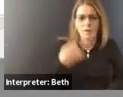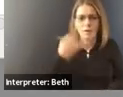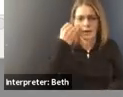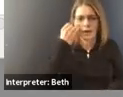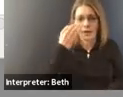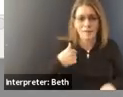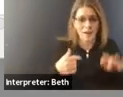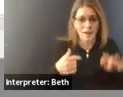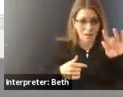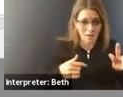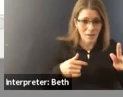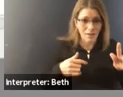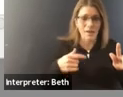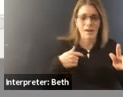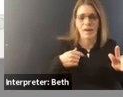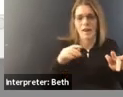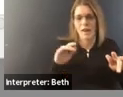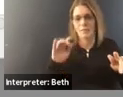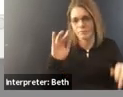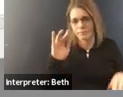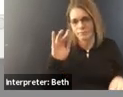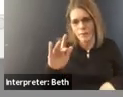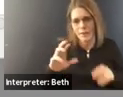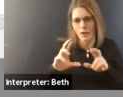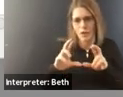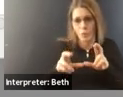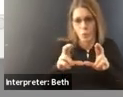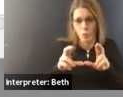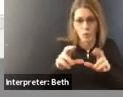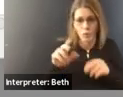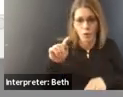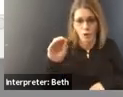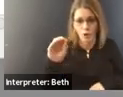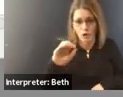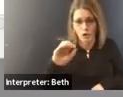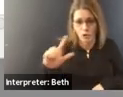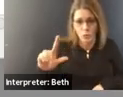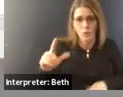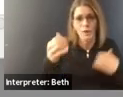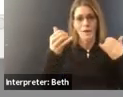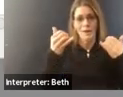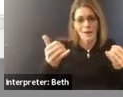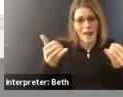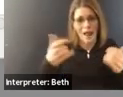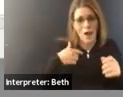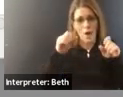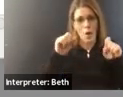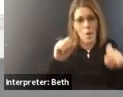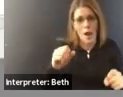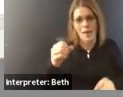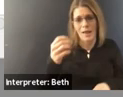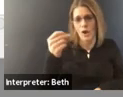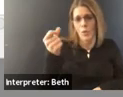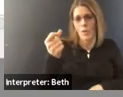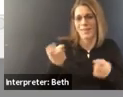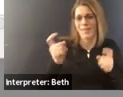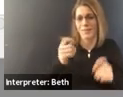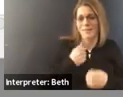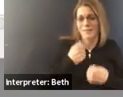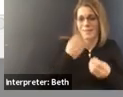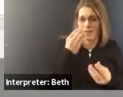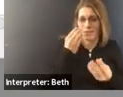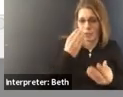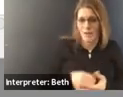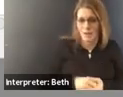and I grab the ruler tool, now I can quickly give myself information. And I could